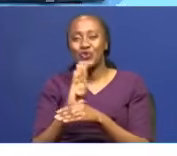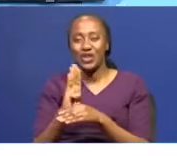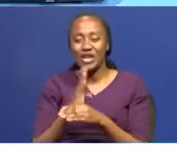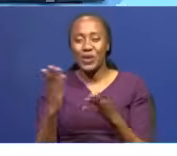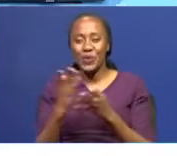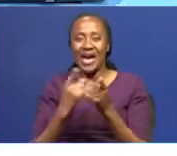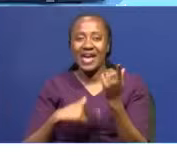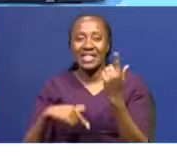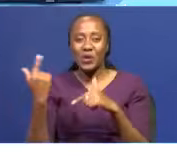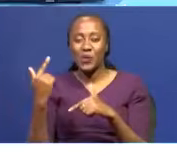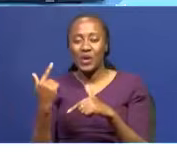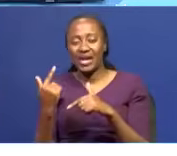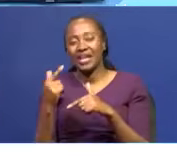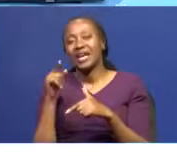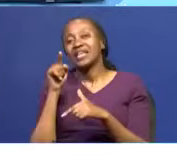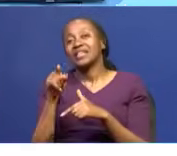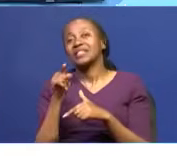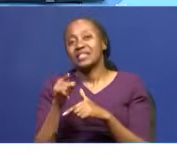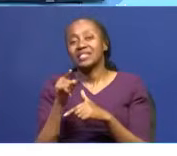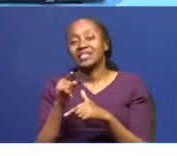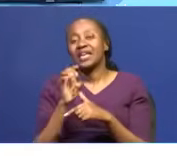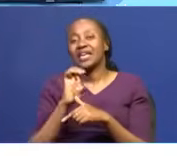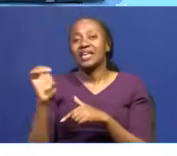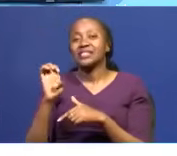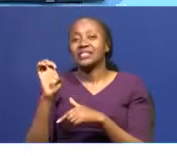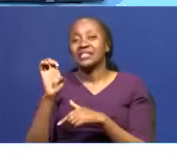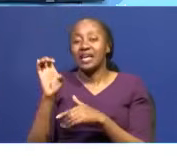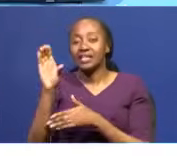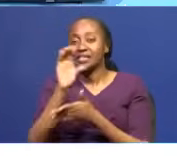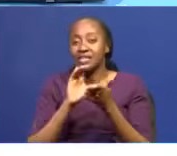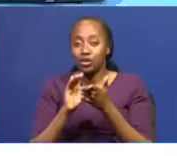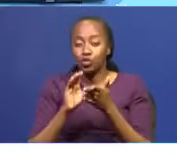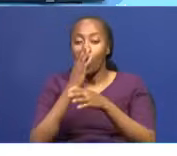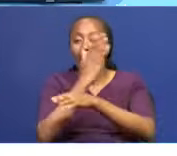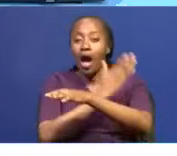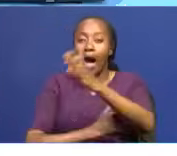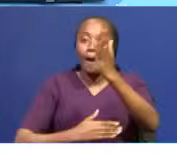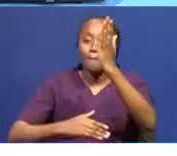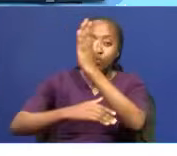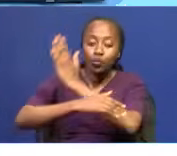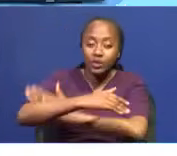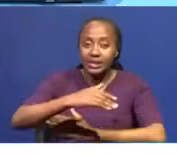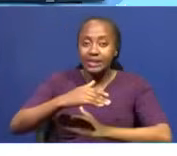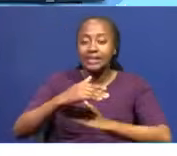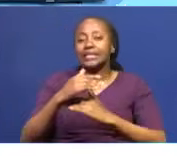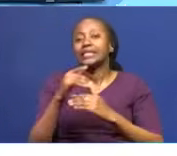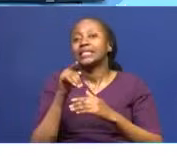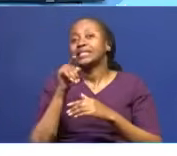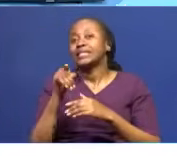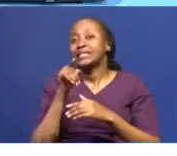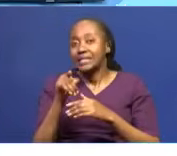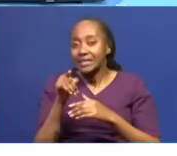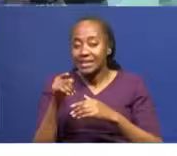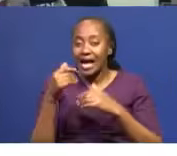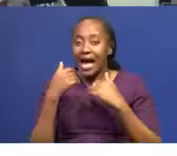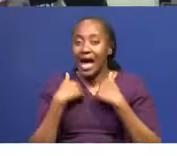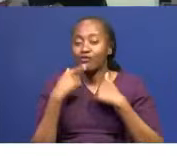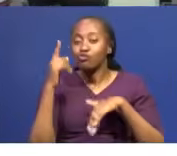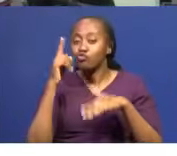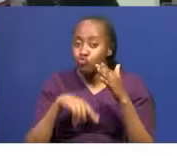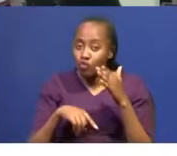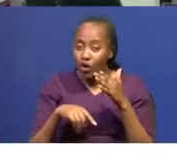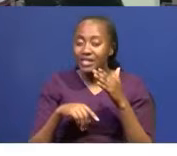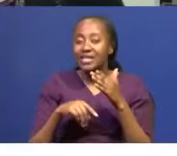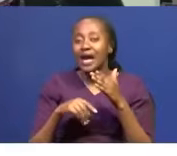the Confederation of Eastern Central Africa Amputee Football Federation Cup. The team, under the tutelage of Francis Ochola,